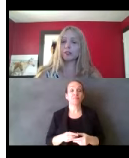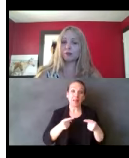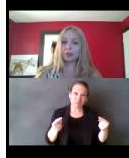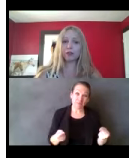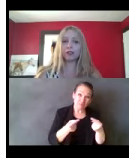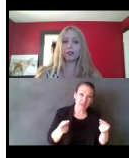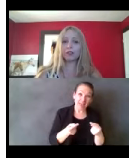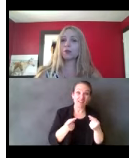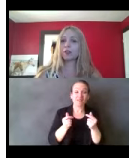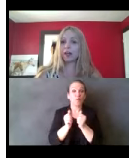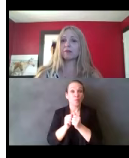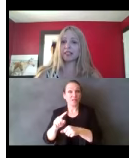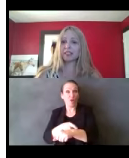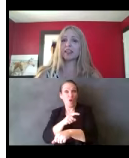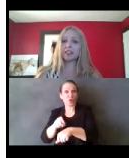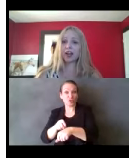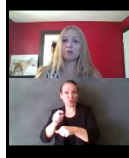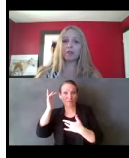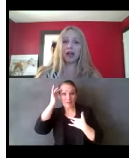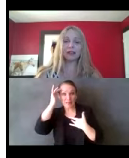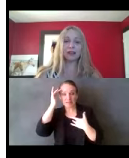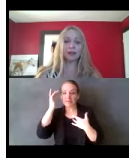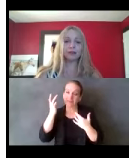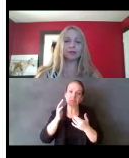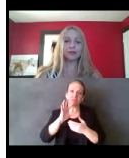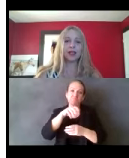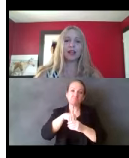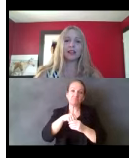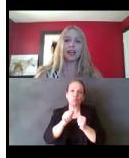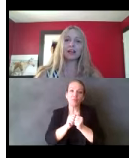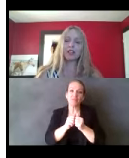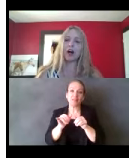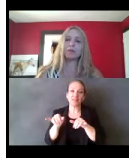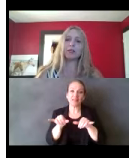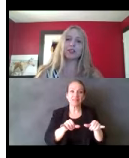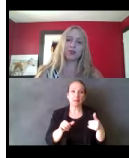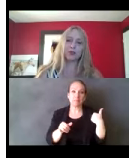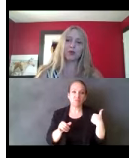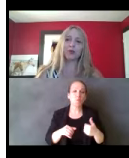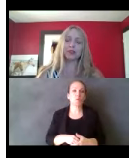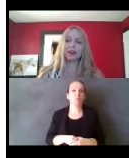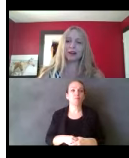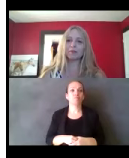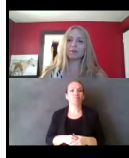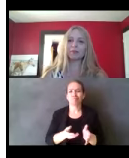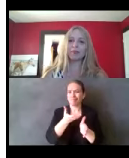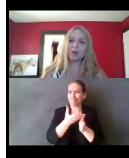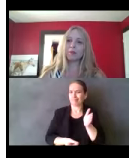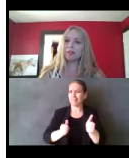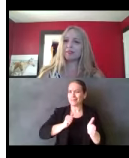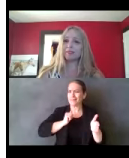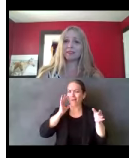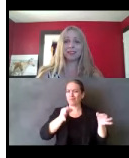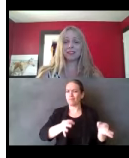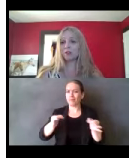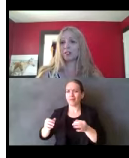folds into physical illness with that extended time of that. Lack of autonomy and control.